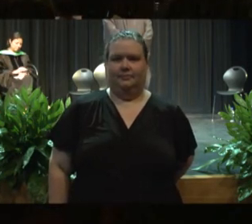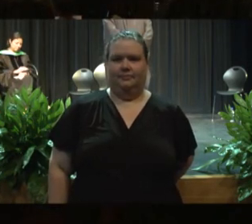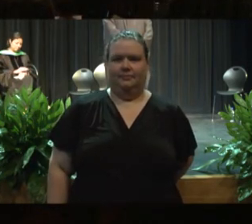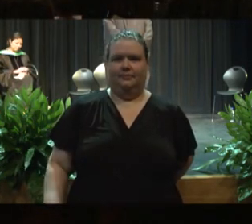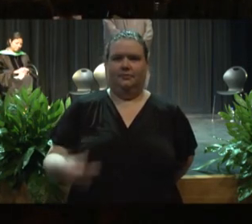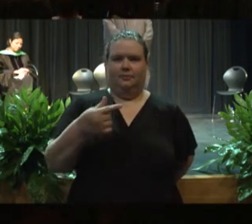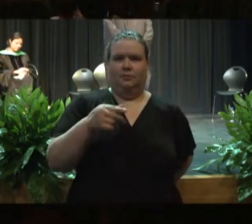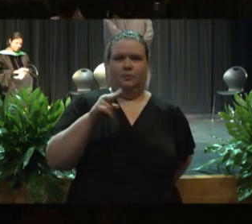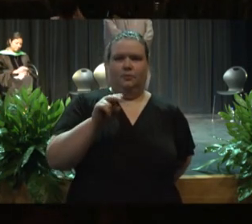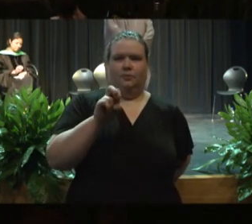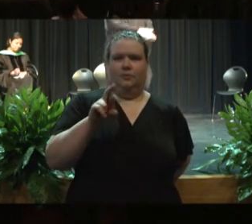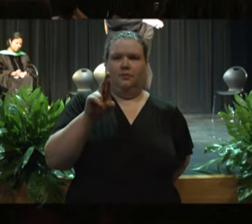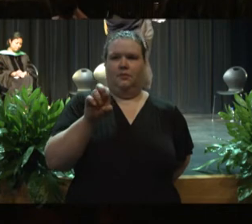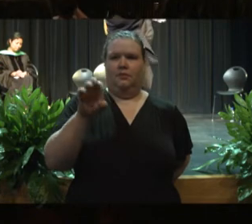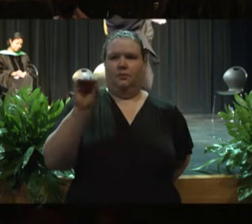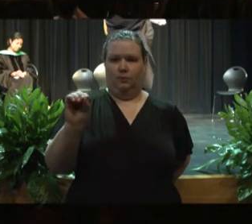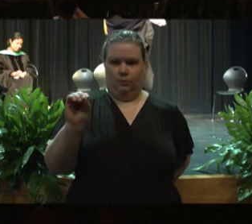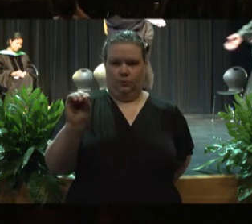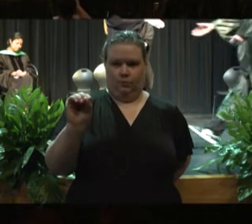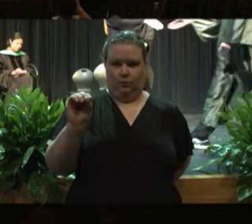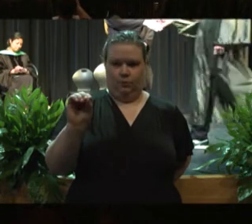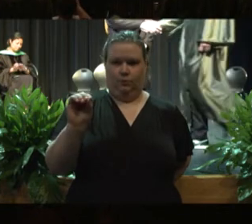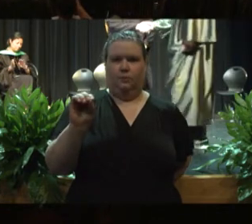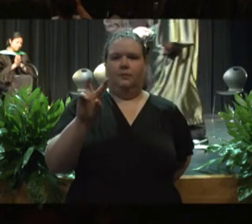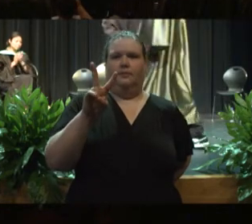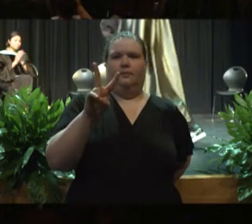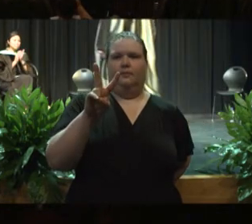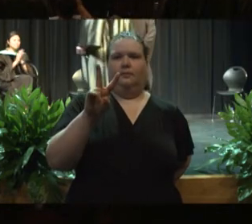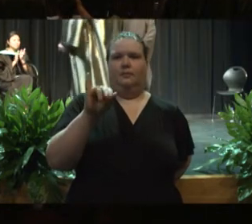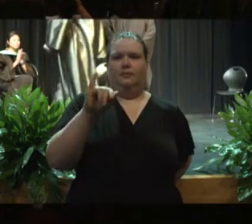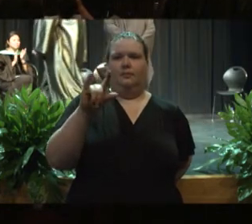Angel David Guerrero Villeda.